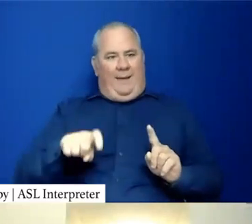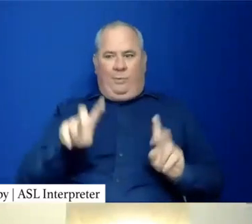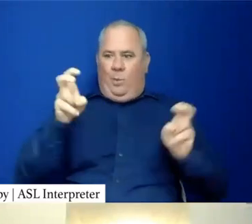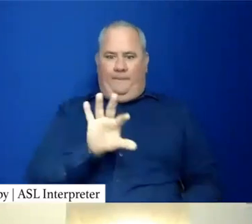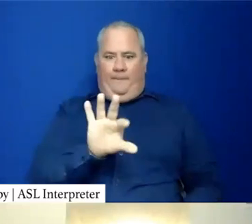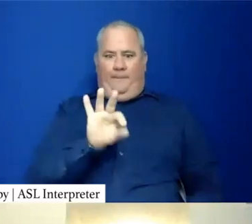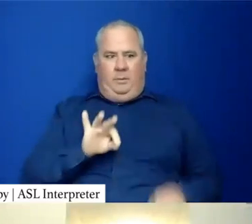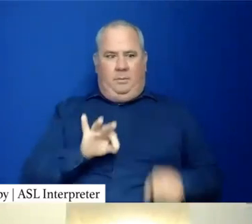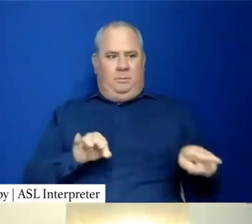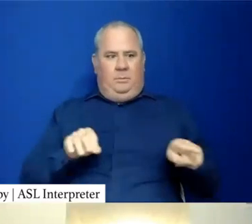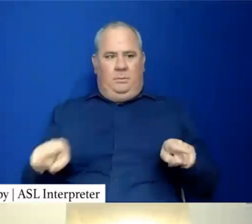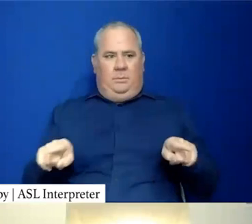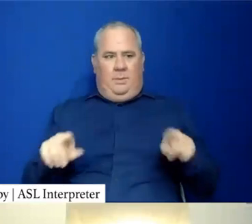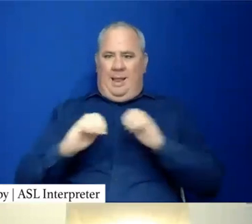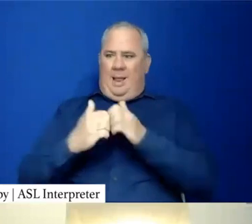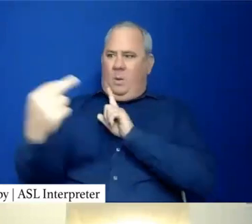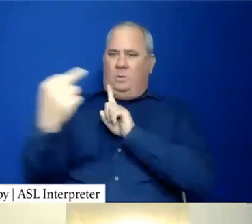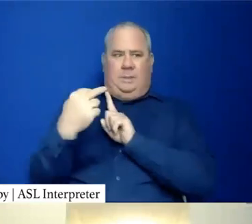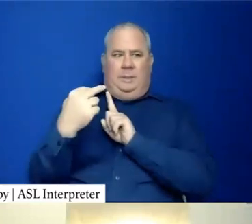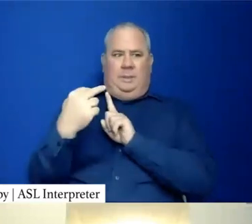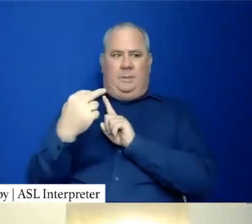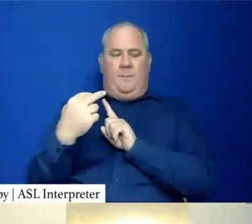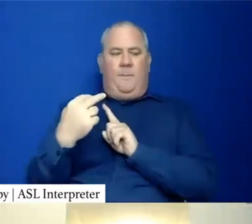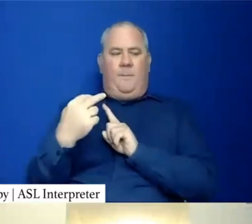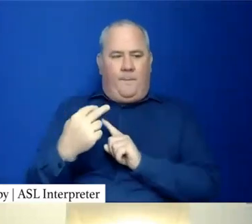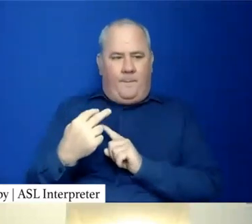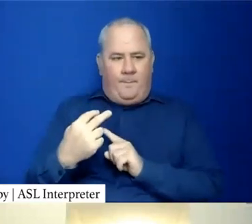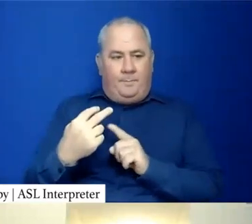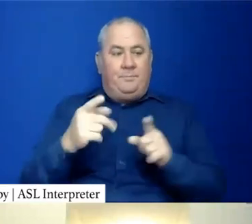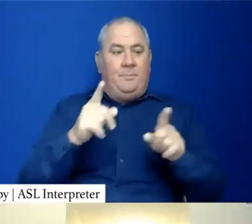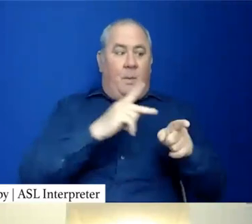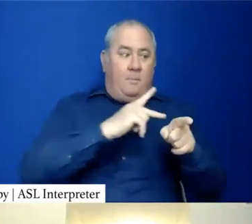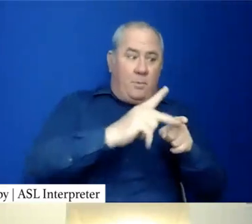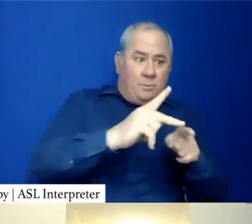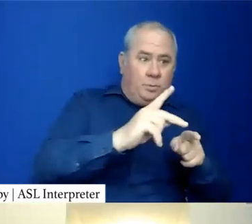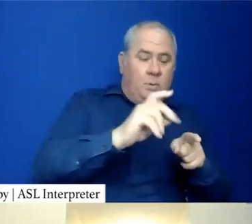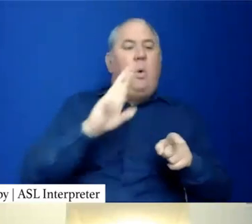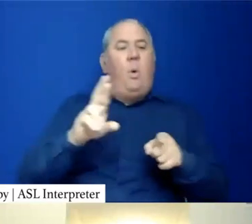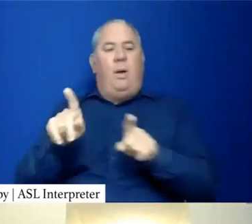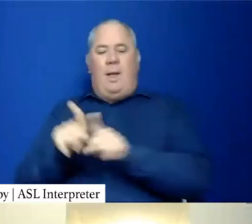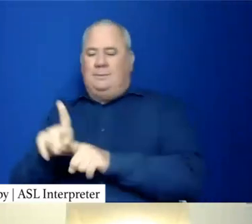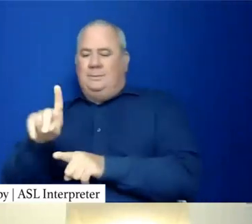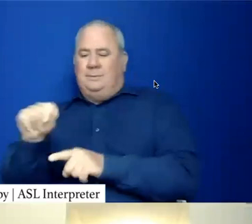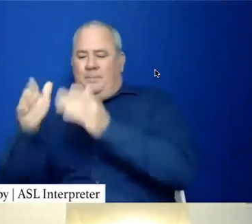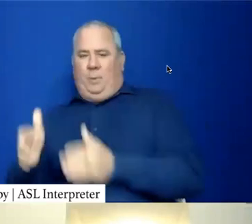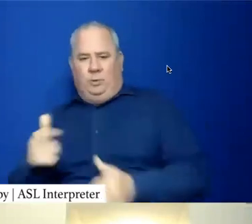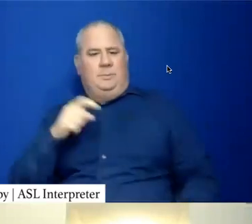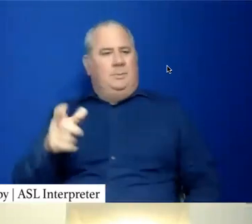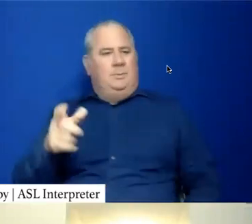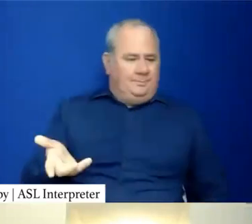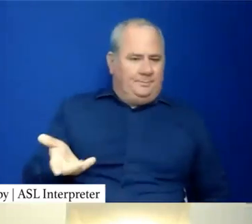seen as a professional or a disabled person, and that economy did point to so much ableism in the